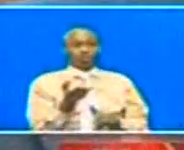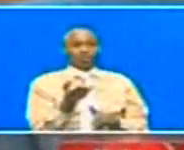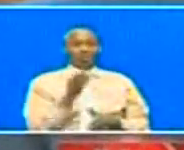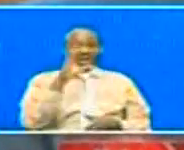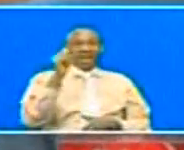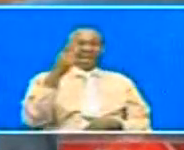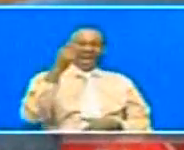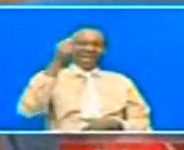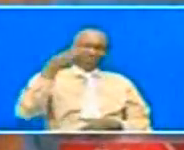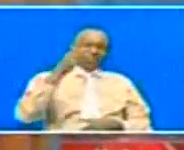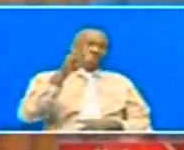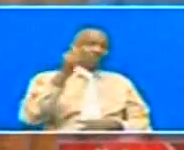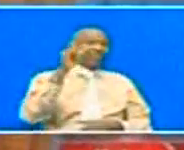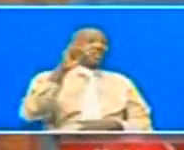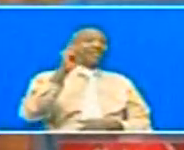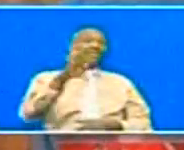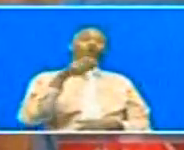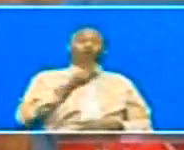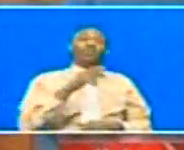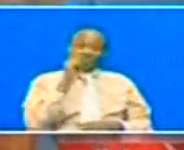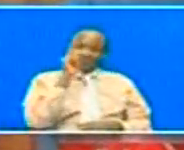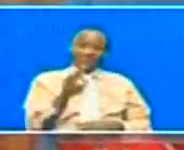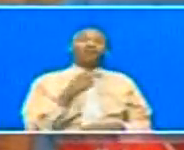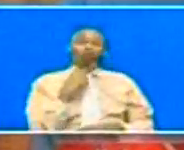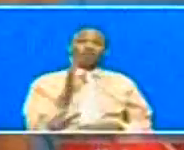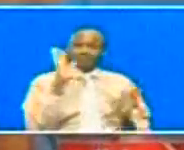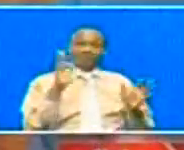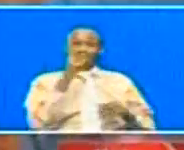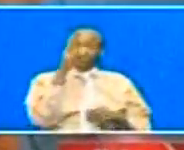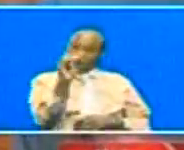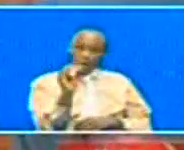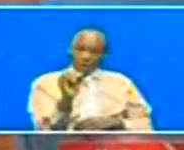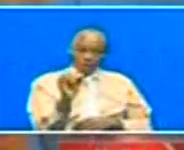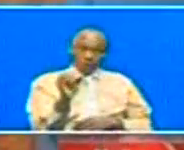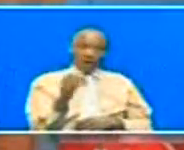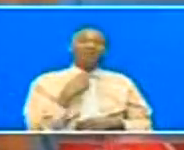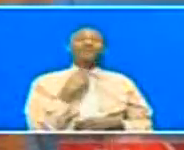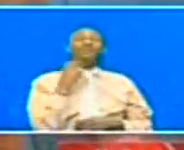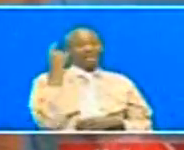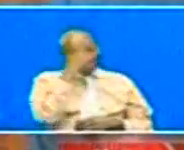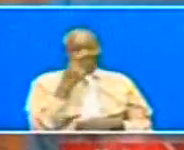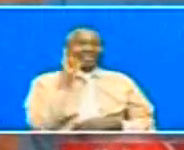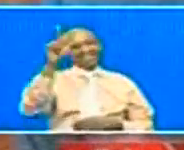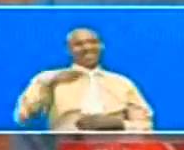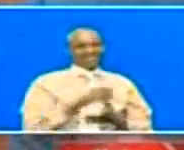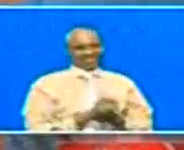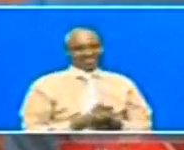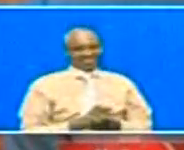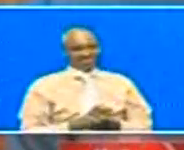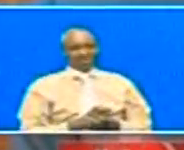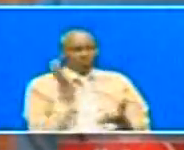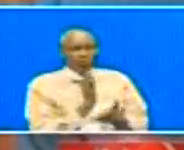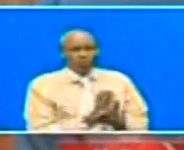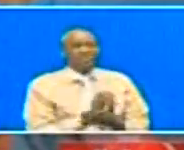Catherine Kasavule's voice on television. Voice. Yes. The face came later. Wow. Yes. Come